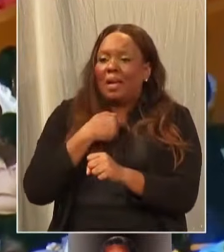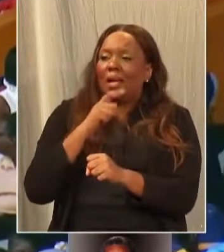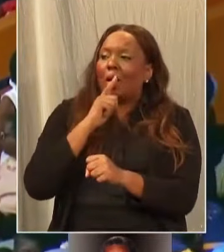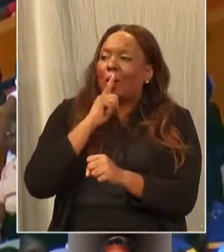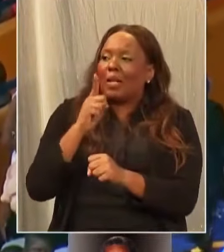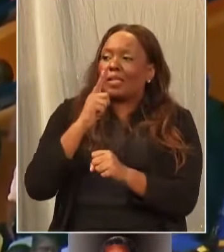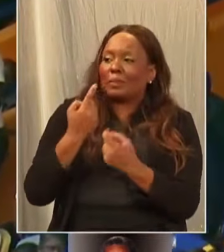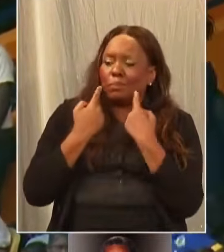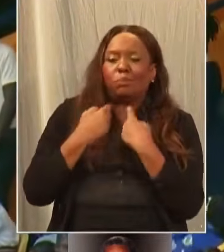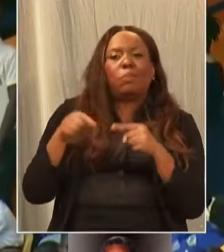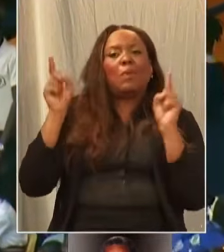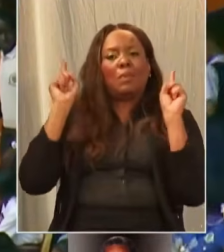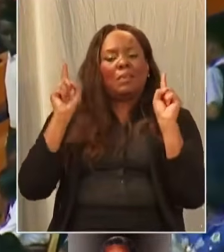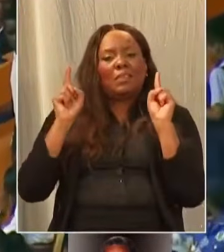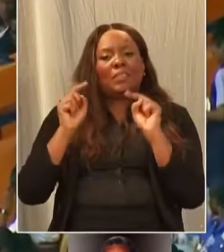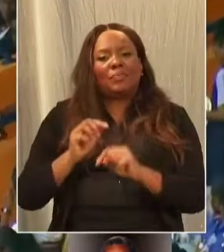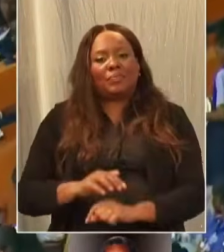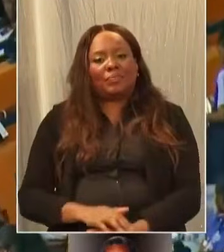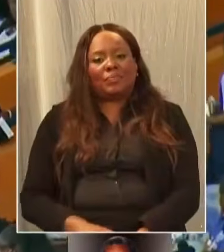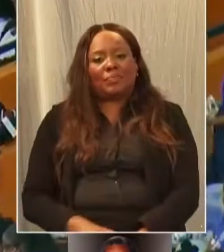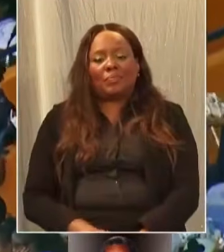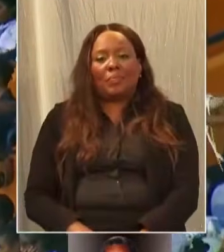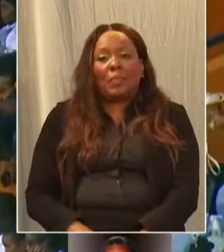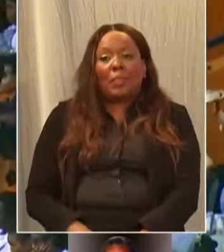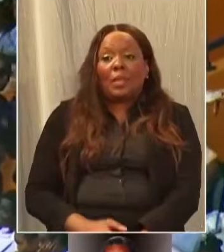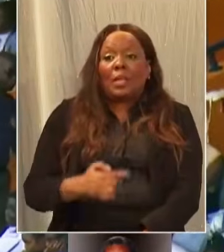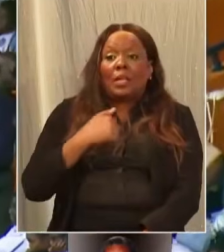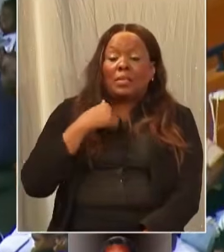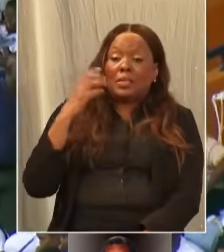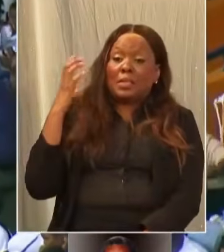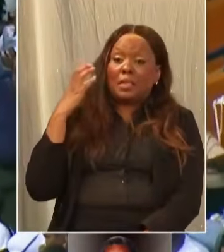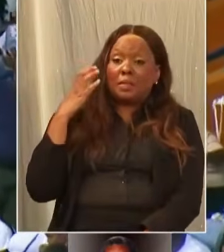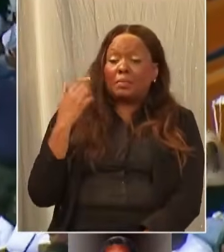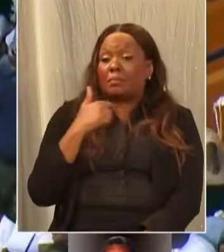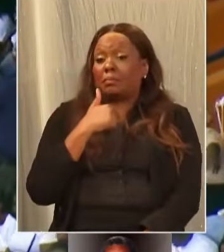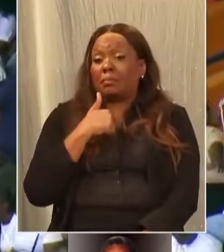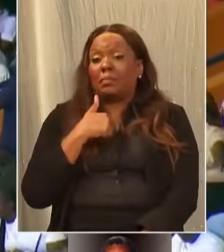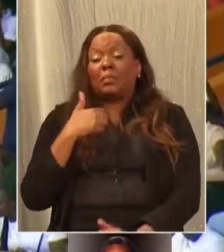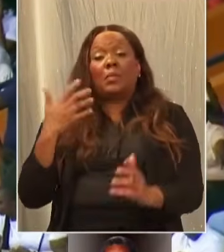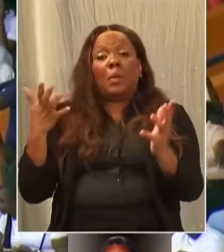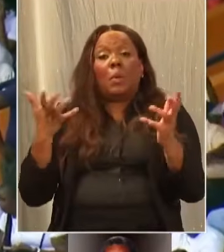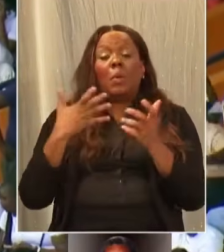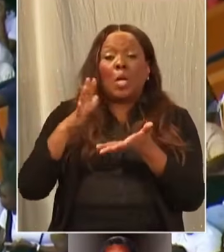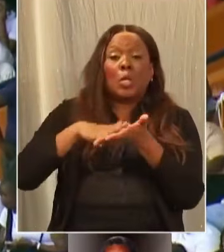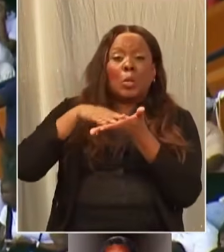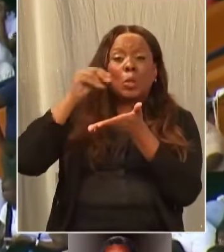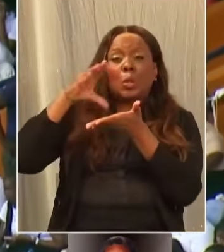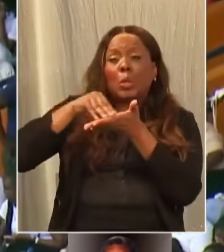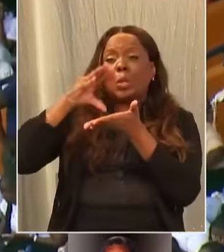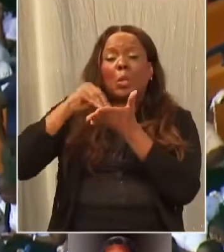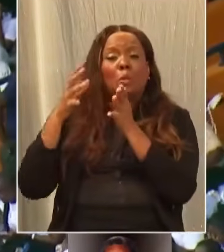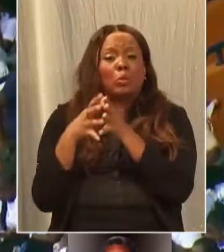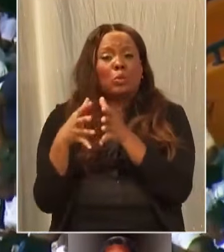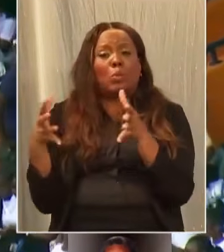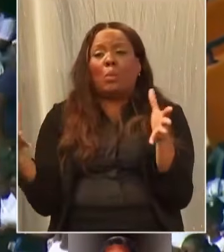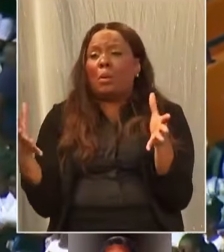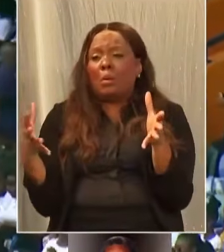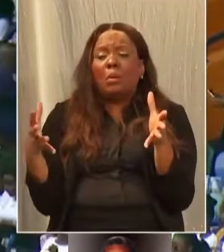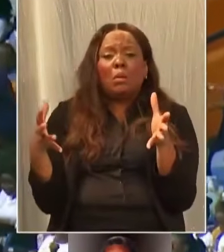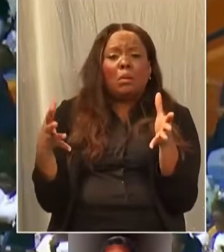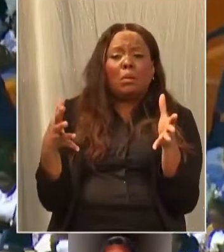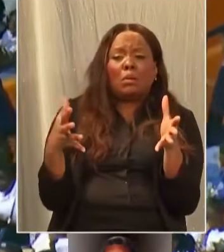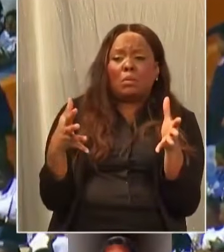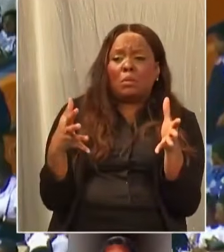captain. As captain, I sought constantly to apply the lessons I had learned while under